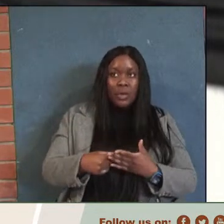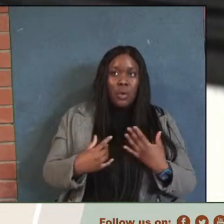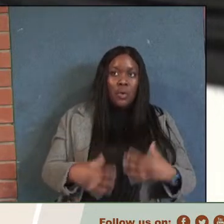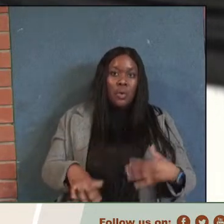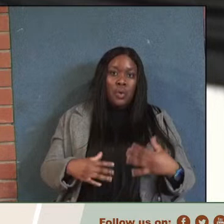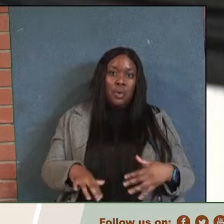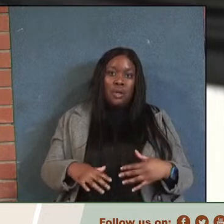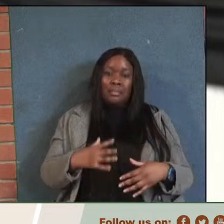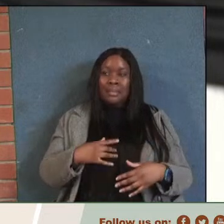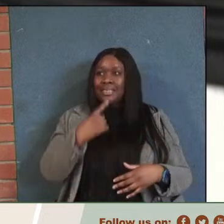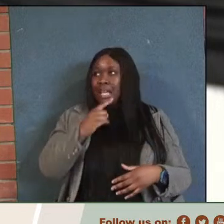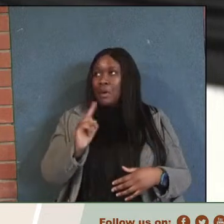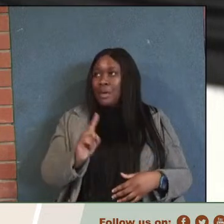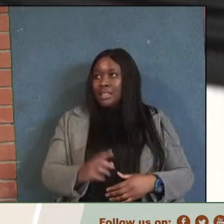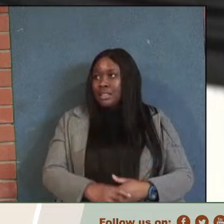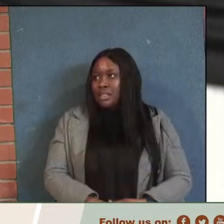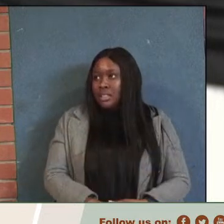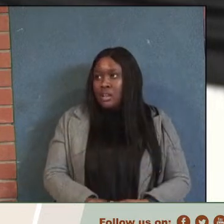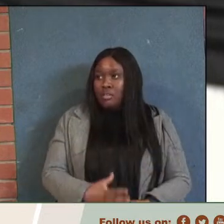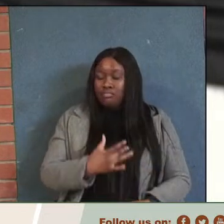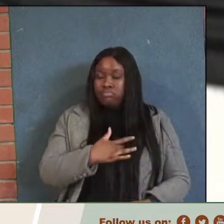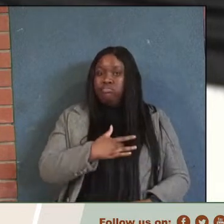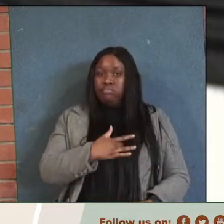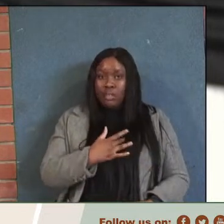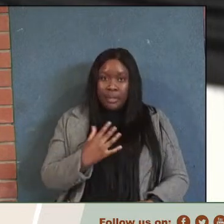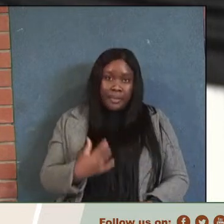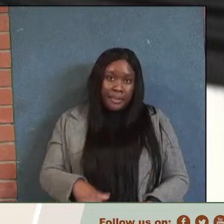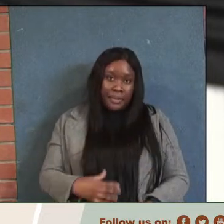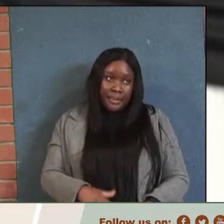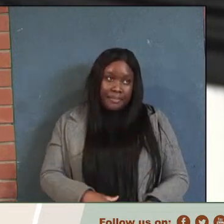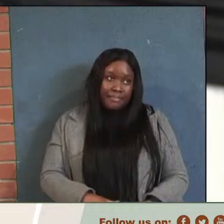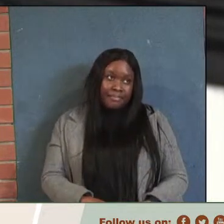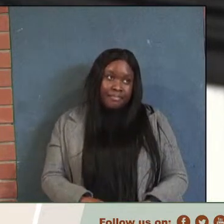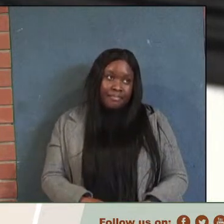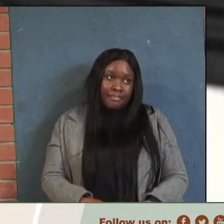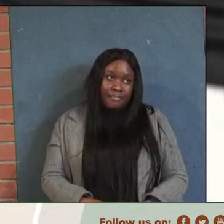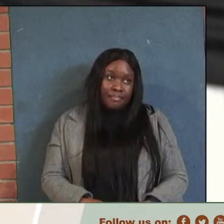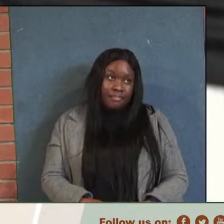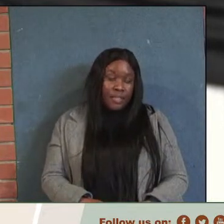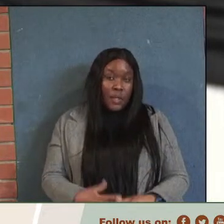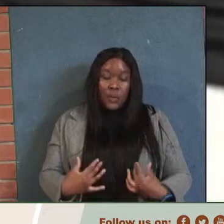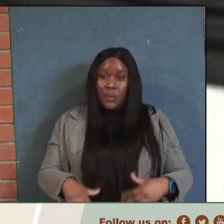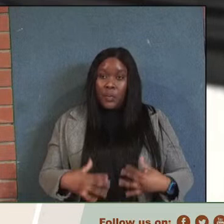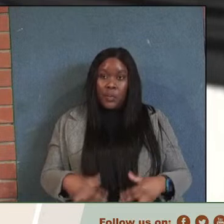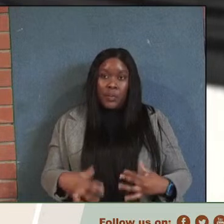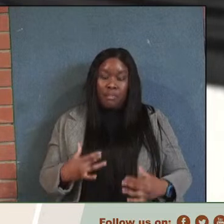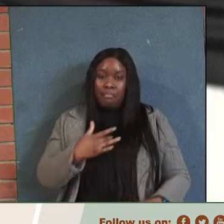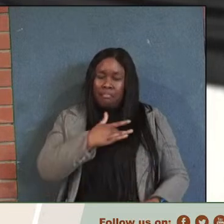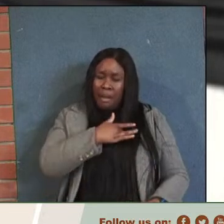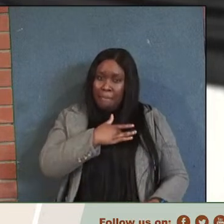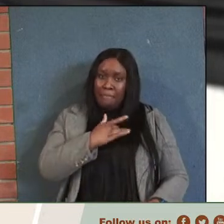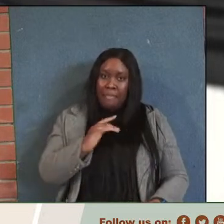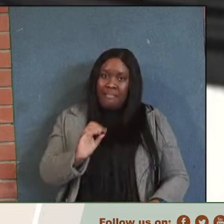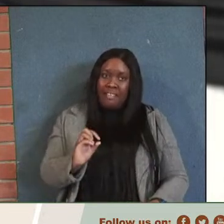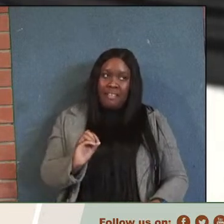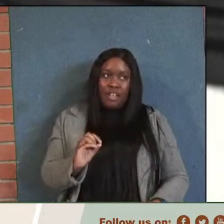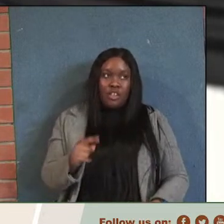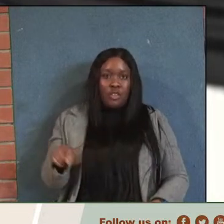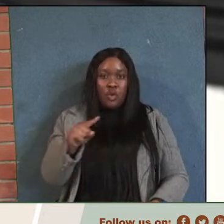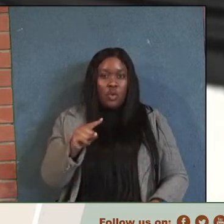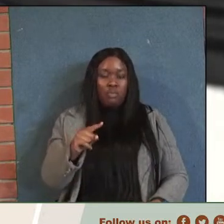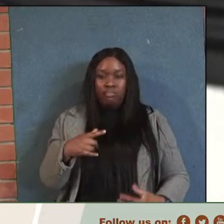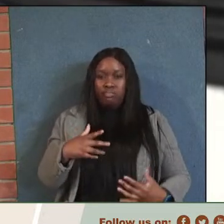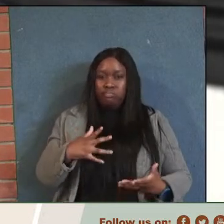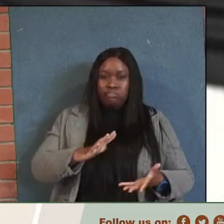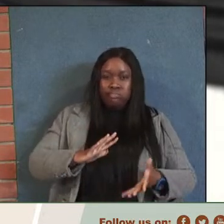what can I say? I'm intrigued. I'm flattered. You debated so